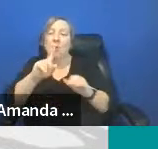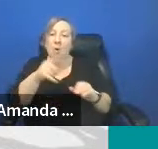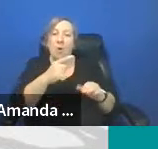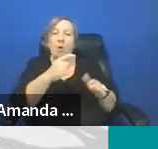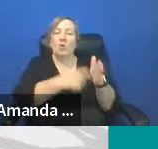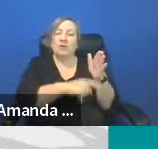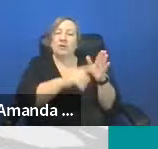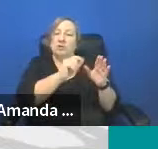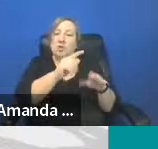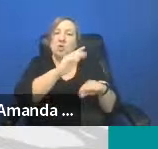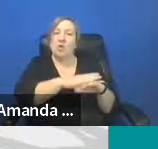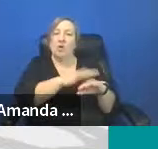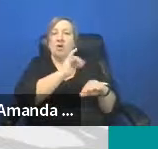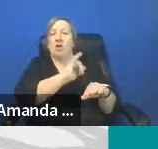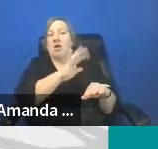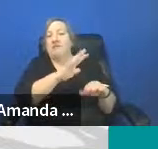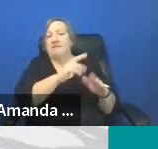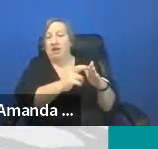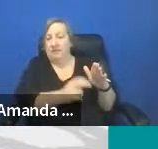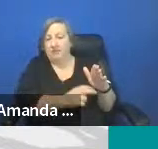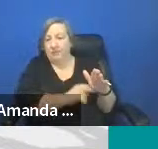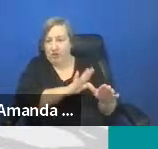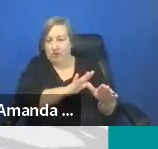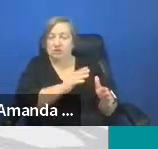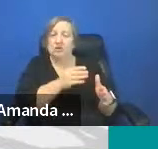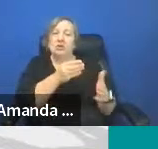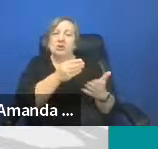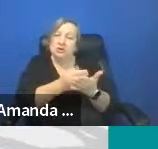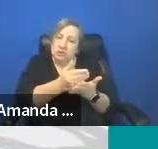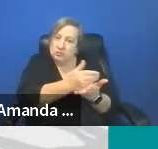I-5 bridge to fund construction.